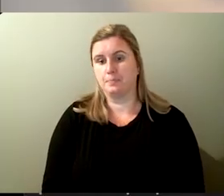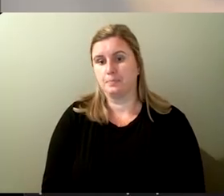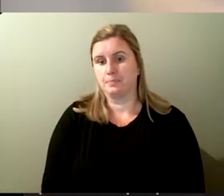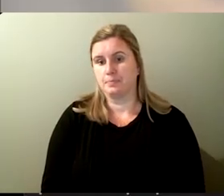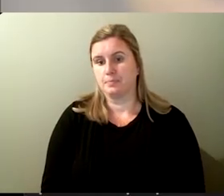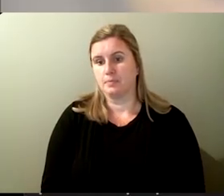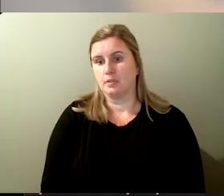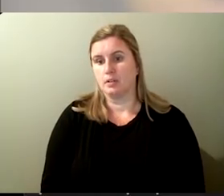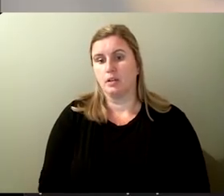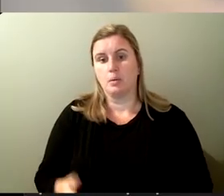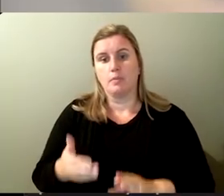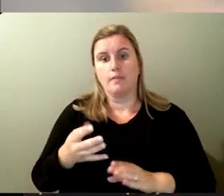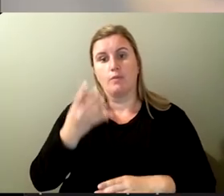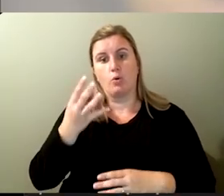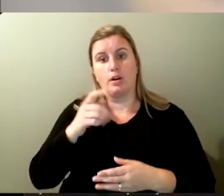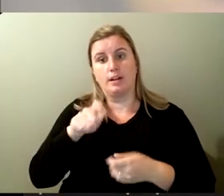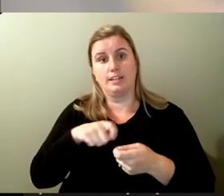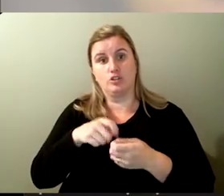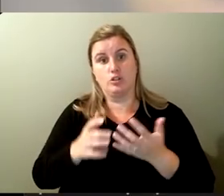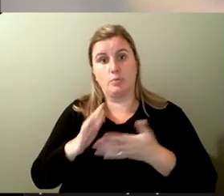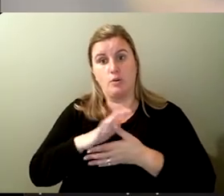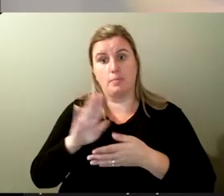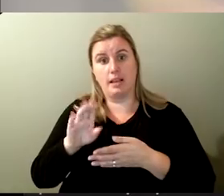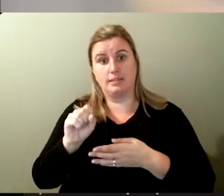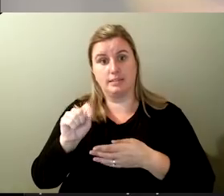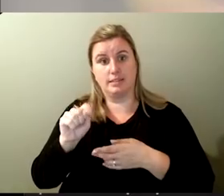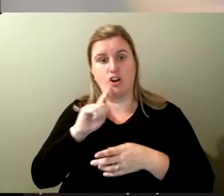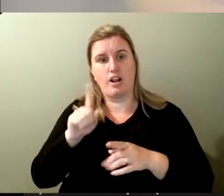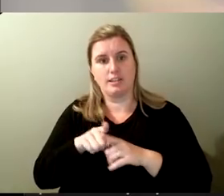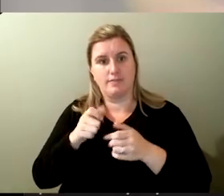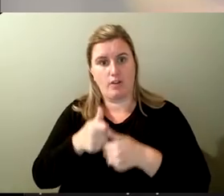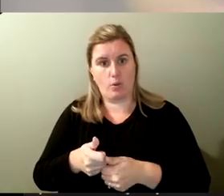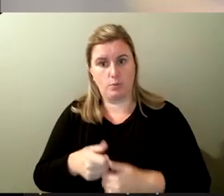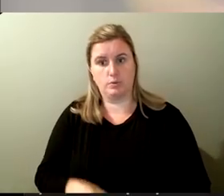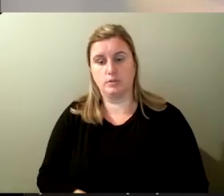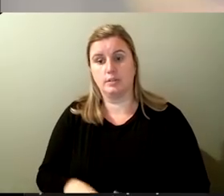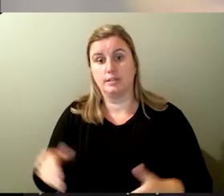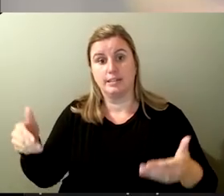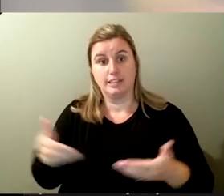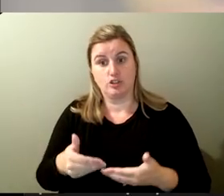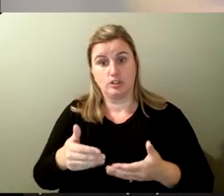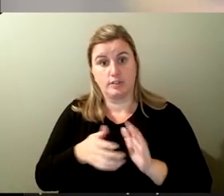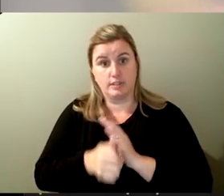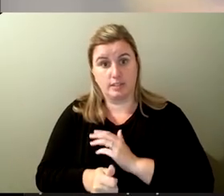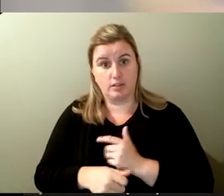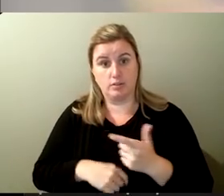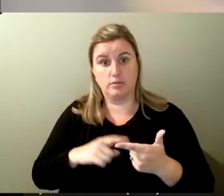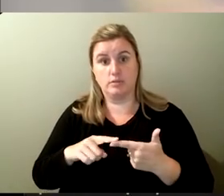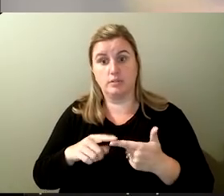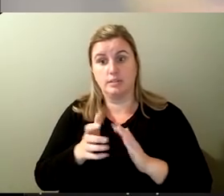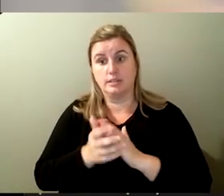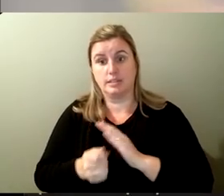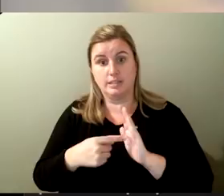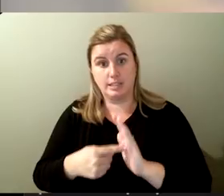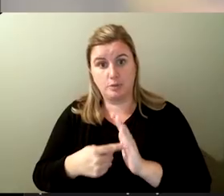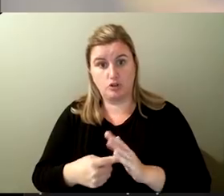The four initial components of BST are as follows: introduction of the skill, skill